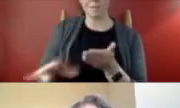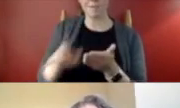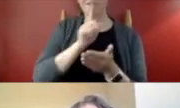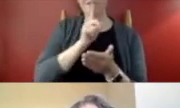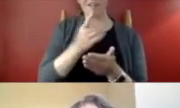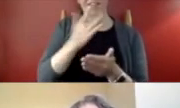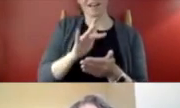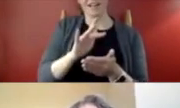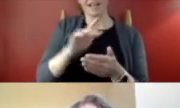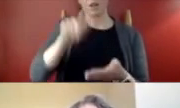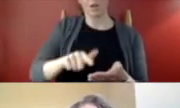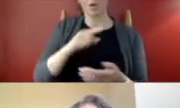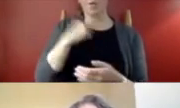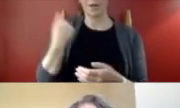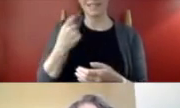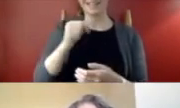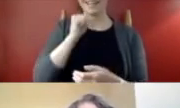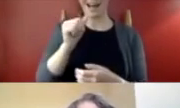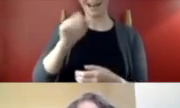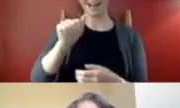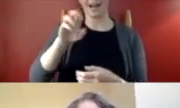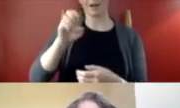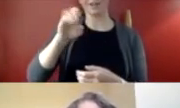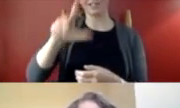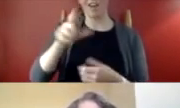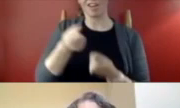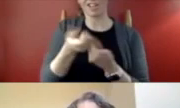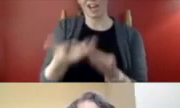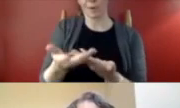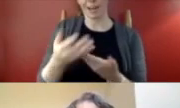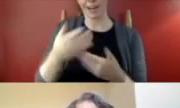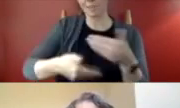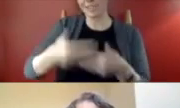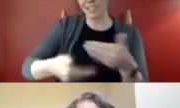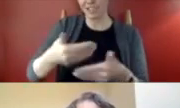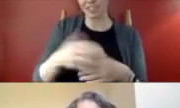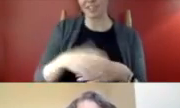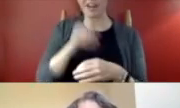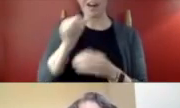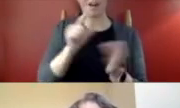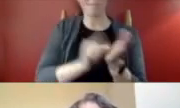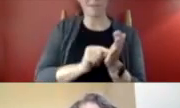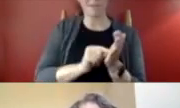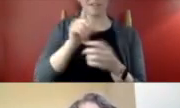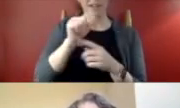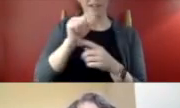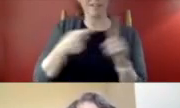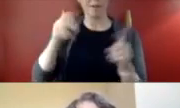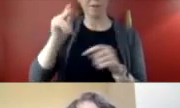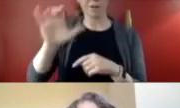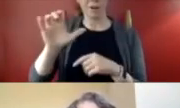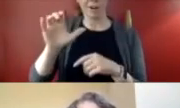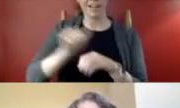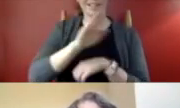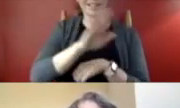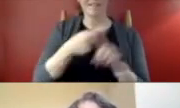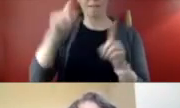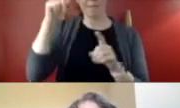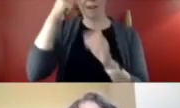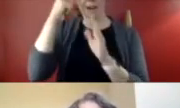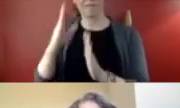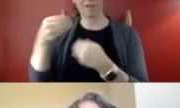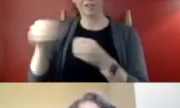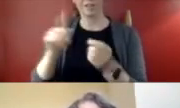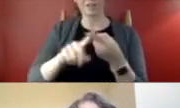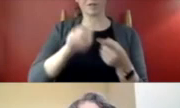non-aerosol generating procedures. And in fact, unpublished data from New York, sent by the governor's office to New York